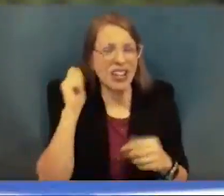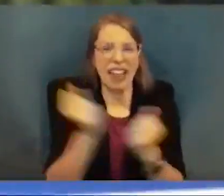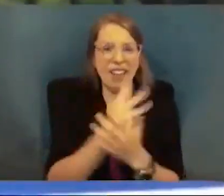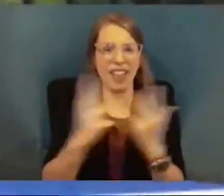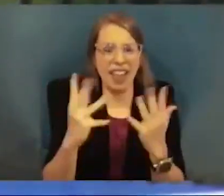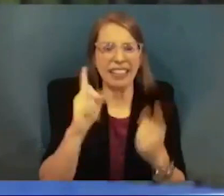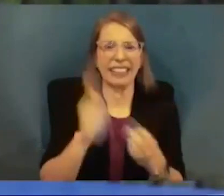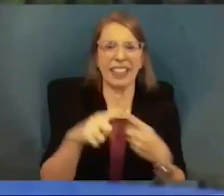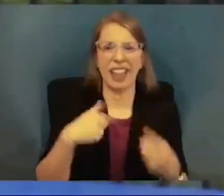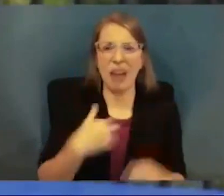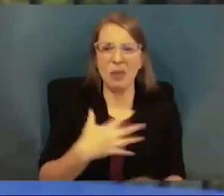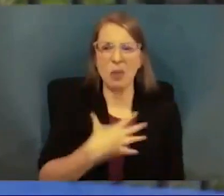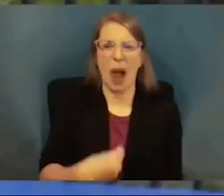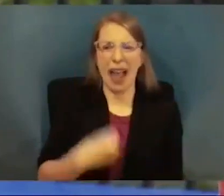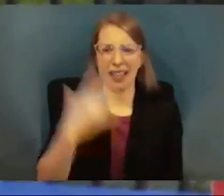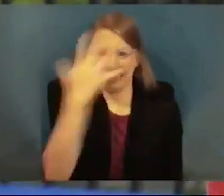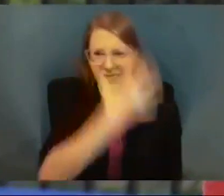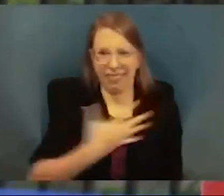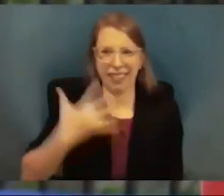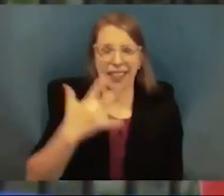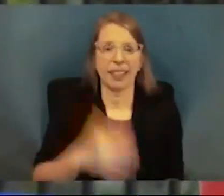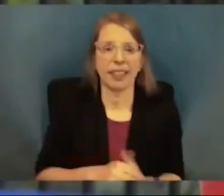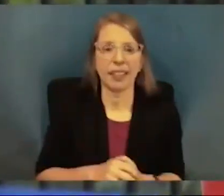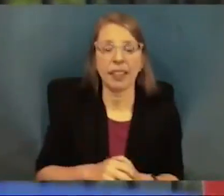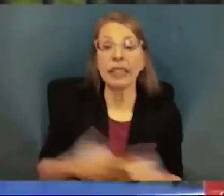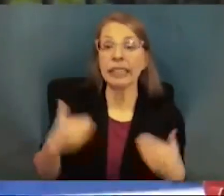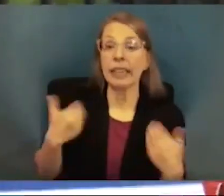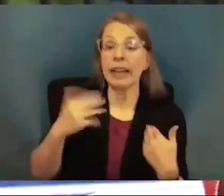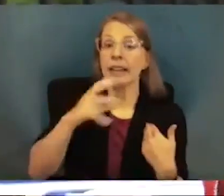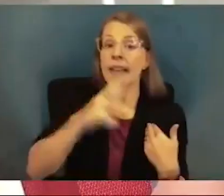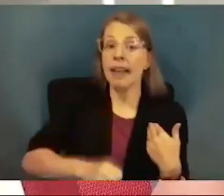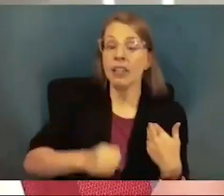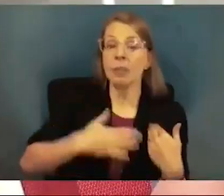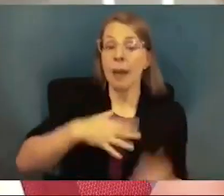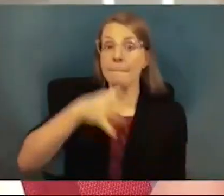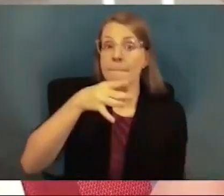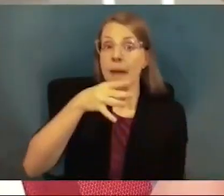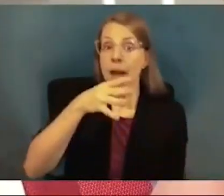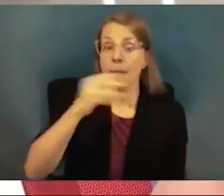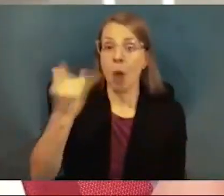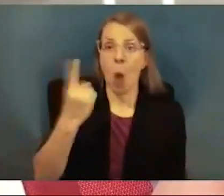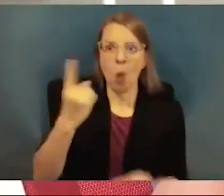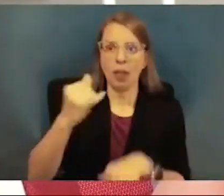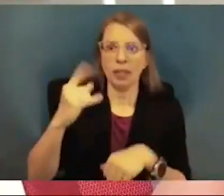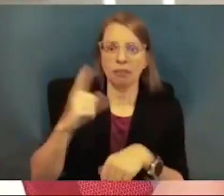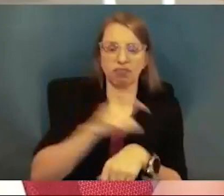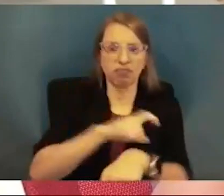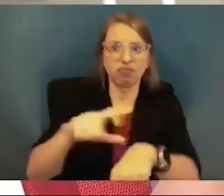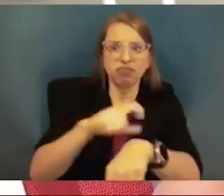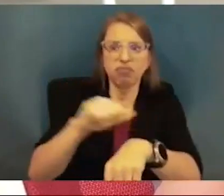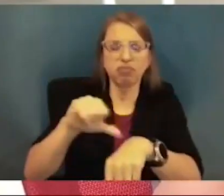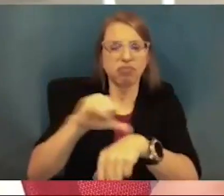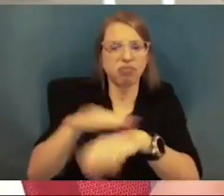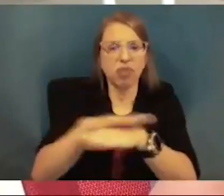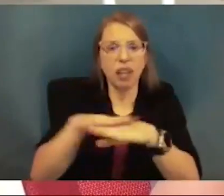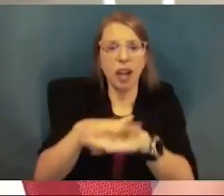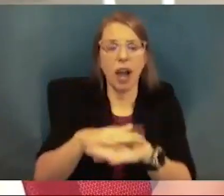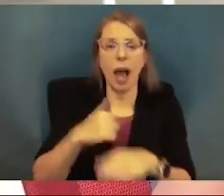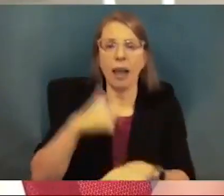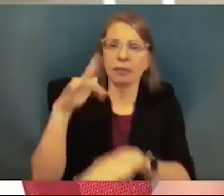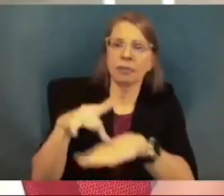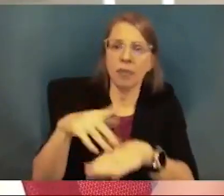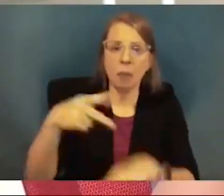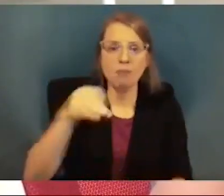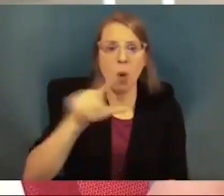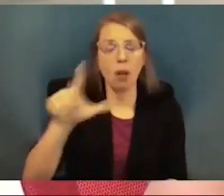white. Since a young age, my mom has always put sunscreen on me, and every time I come to the pool, she's always like, "Gotta put your sunscreen